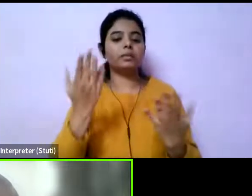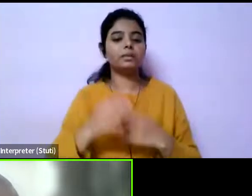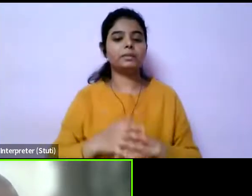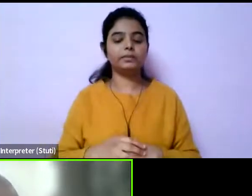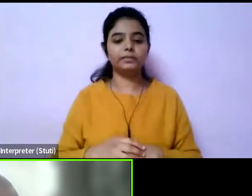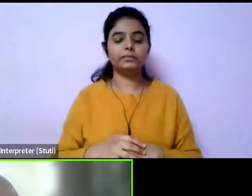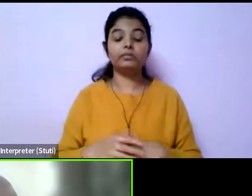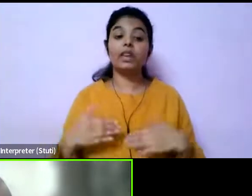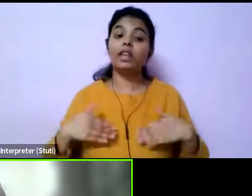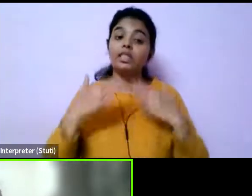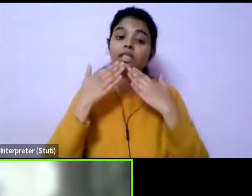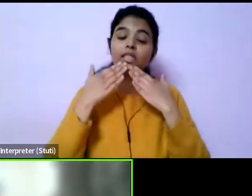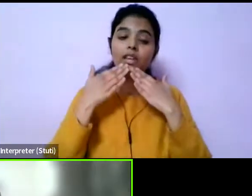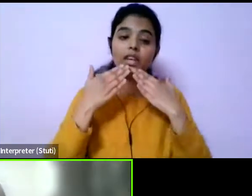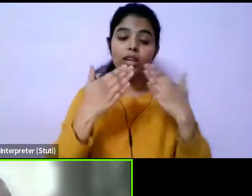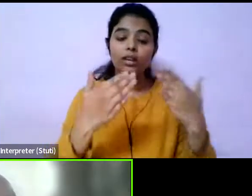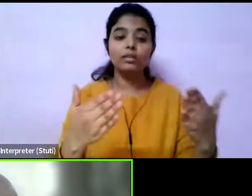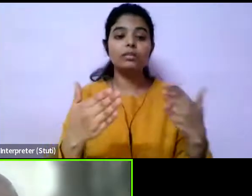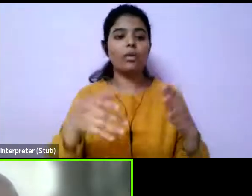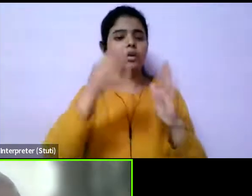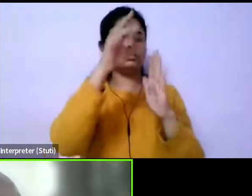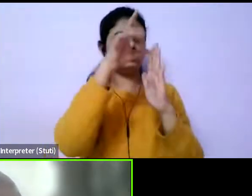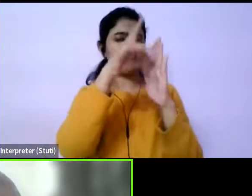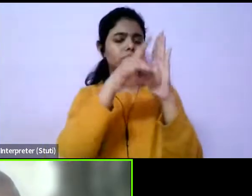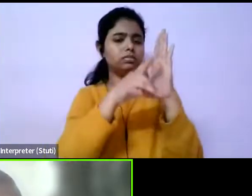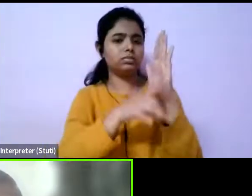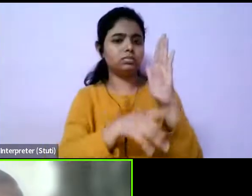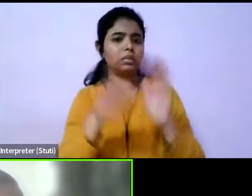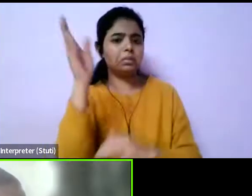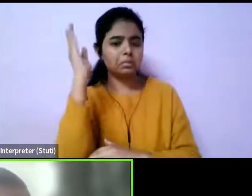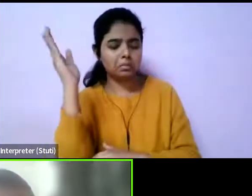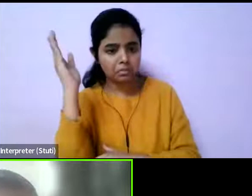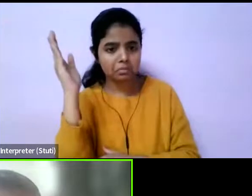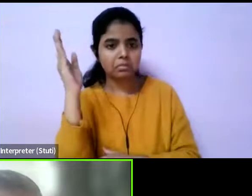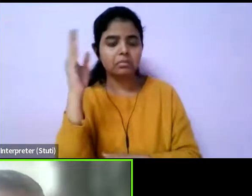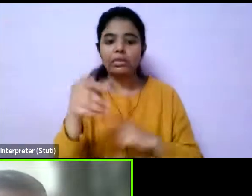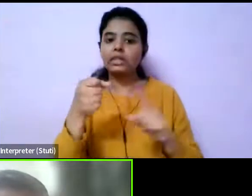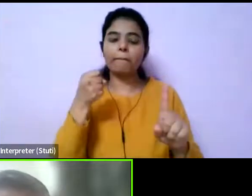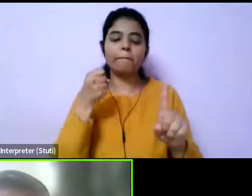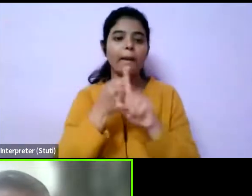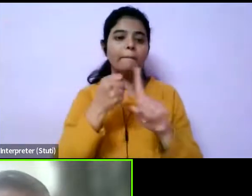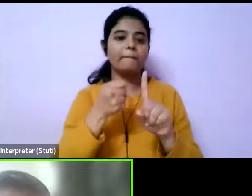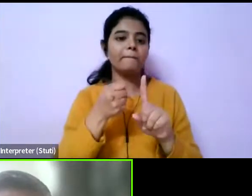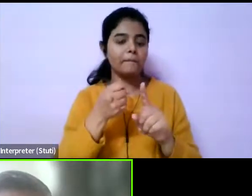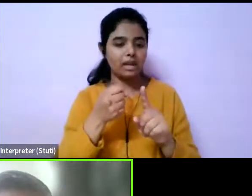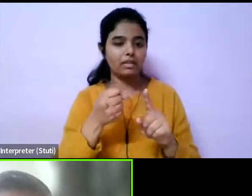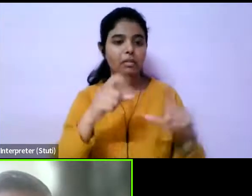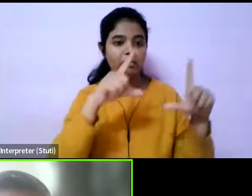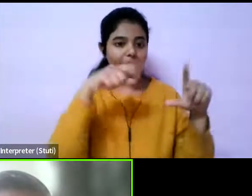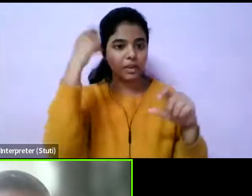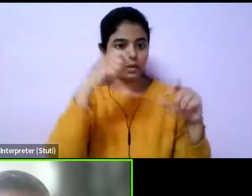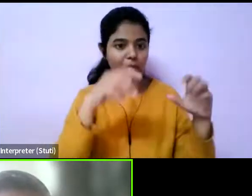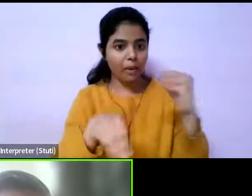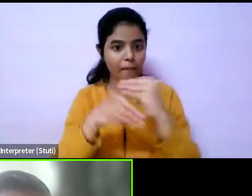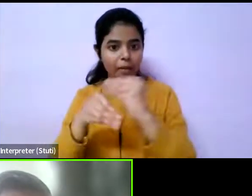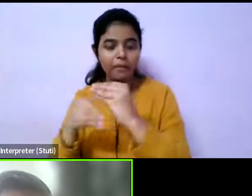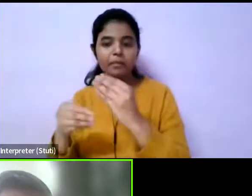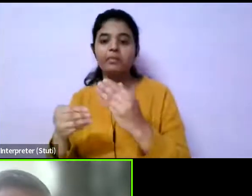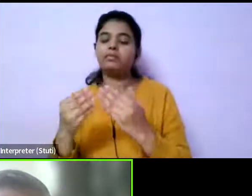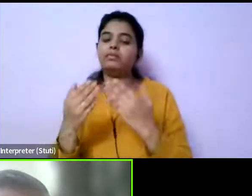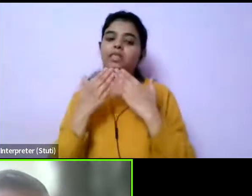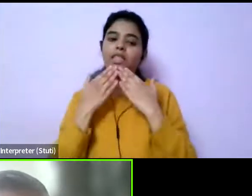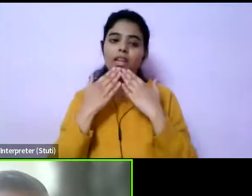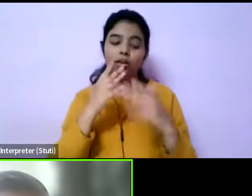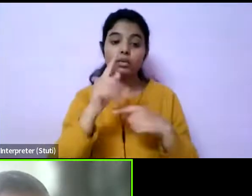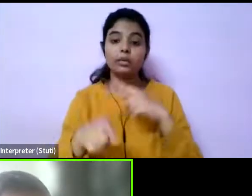I thank you for a very detailed presentation with impactful clips. The paper is now open for discussion.